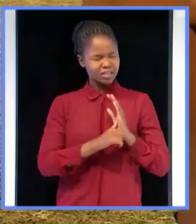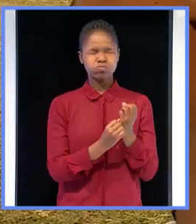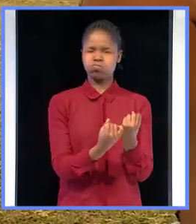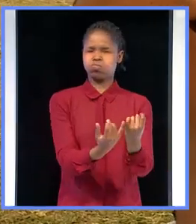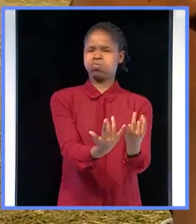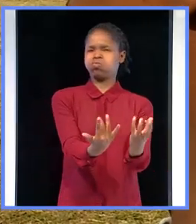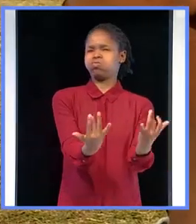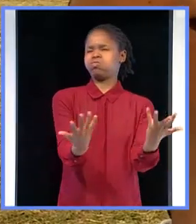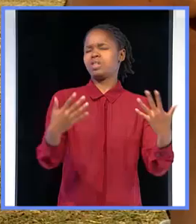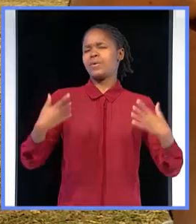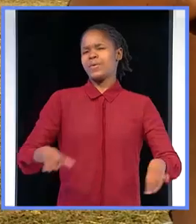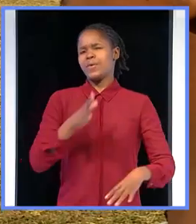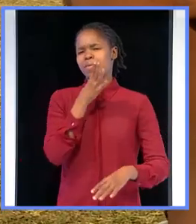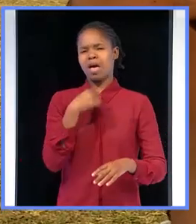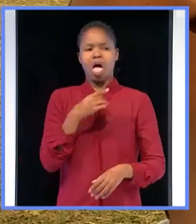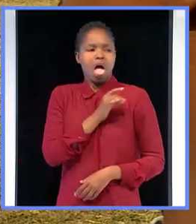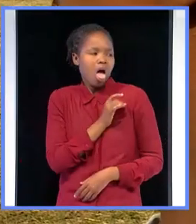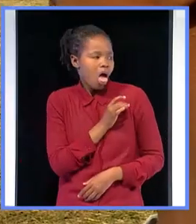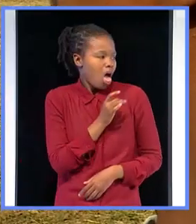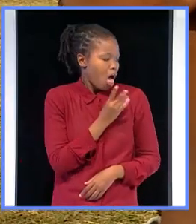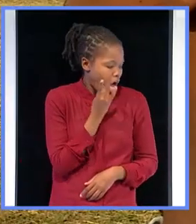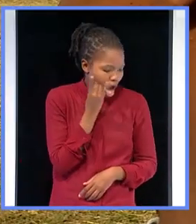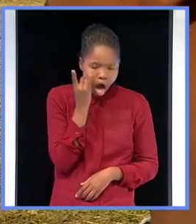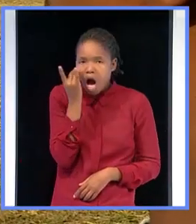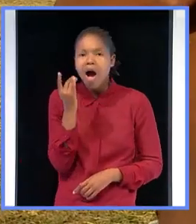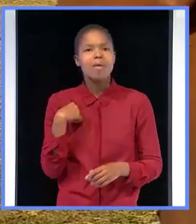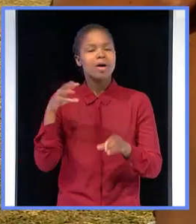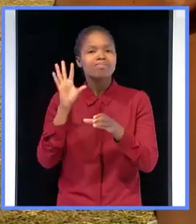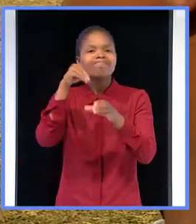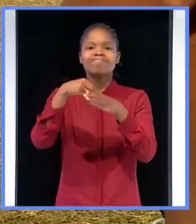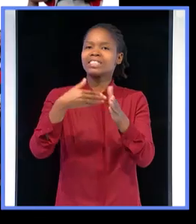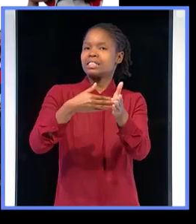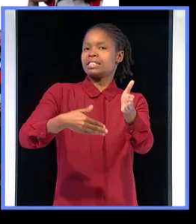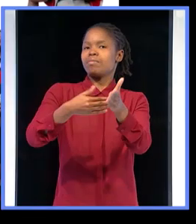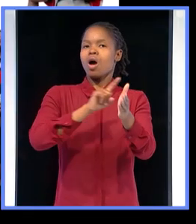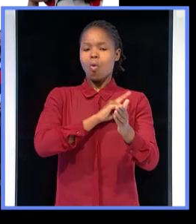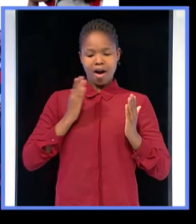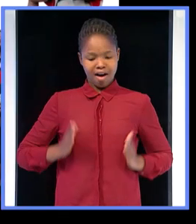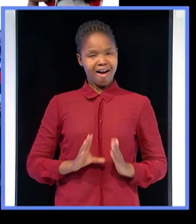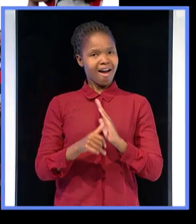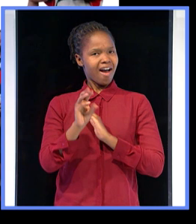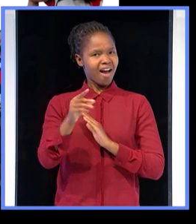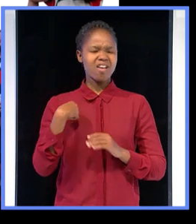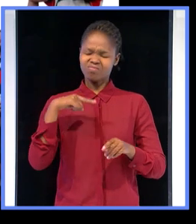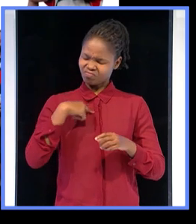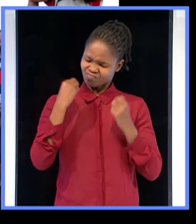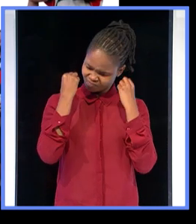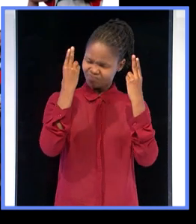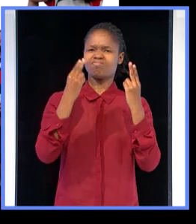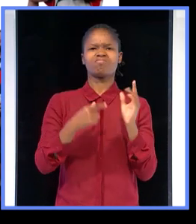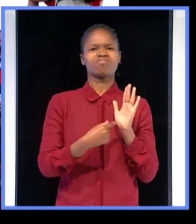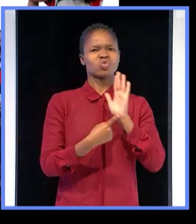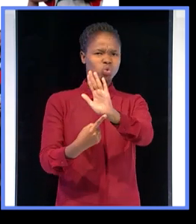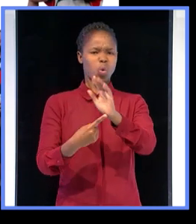can't, they are too afraid because the father was playing big rugby, but he can't because of disability. So I want to show all of them, no matter how hard it